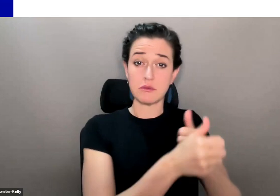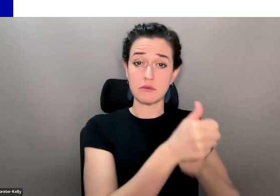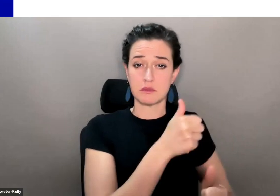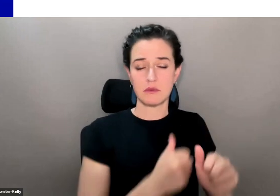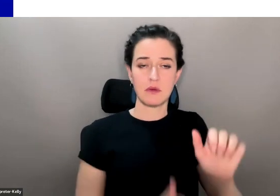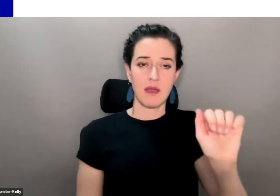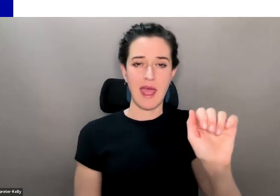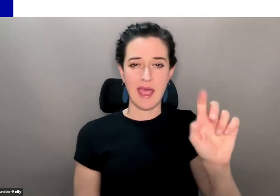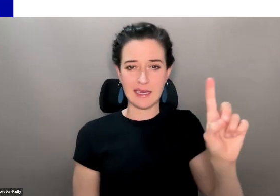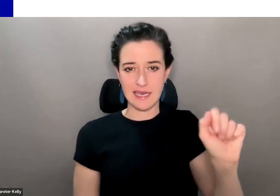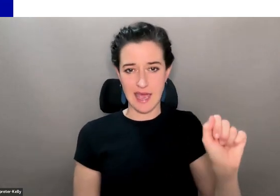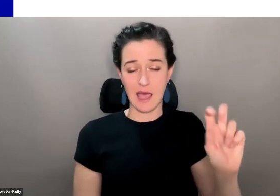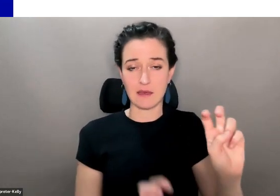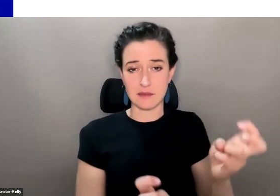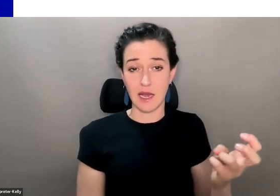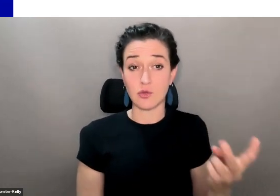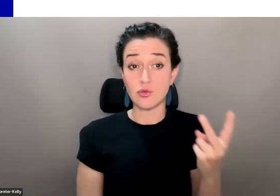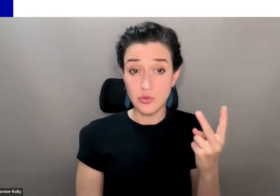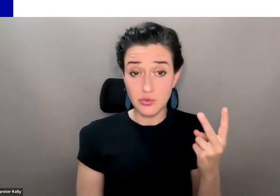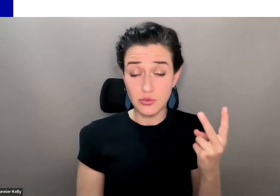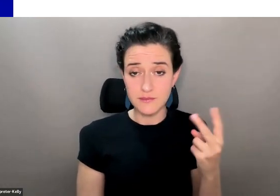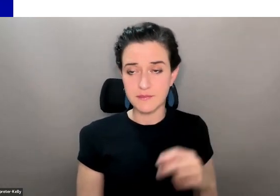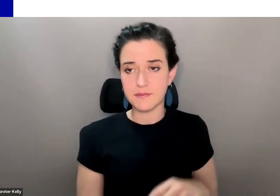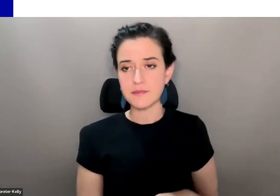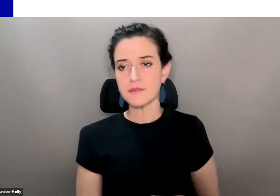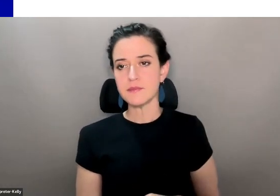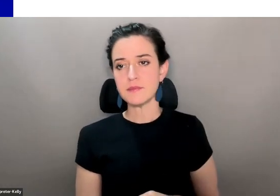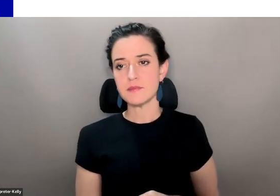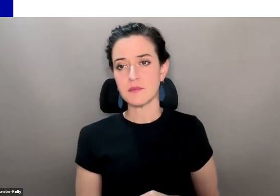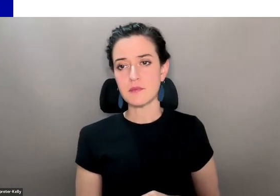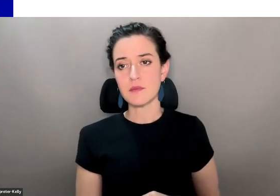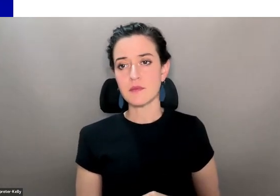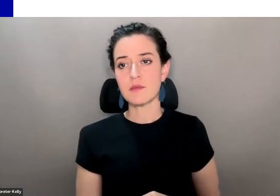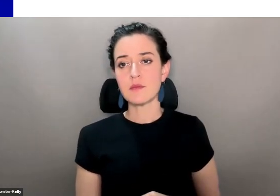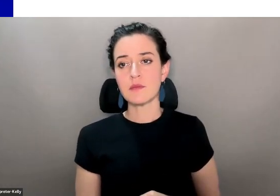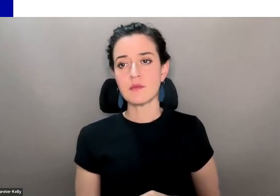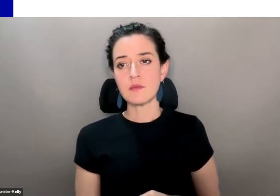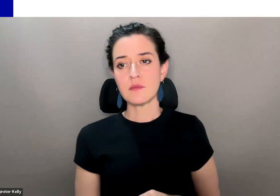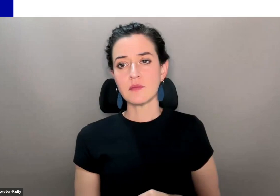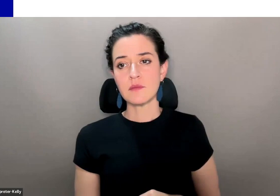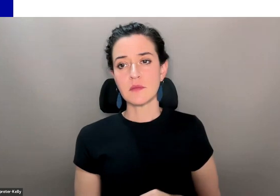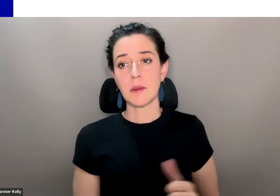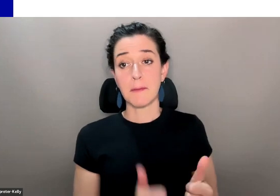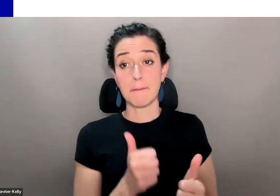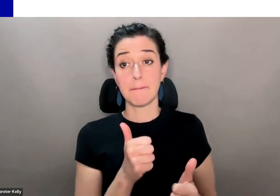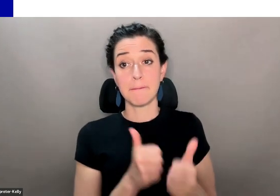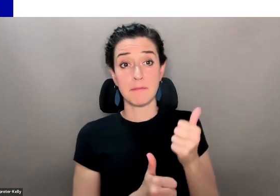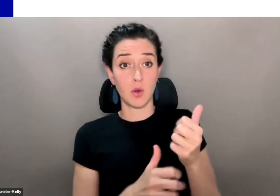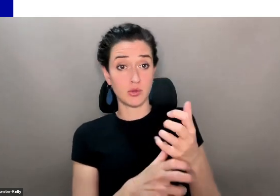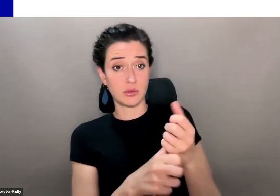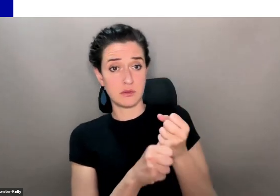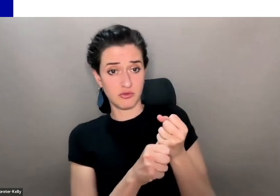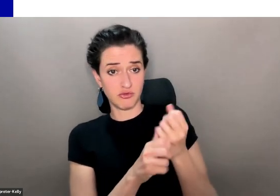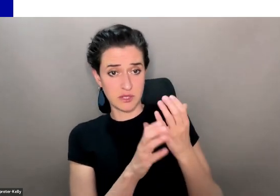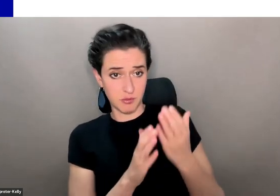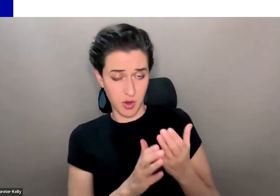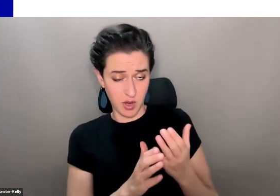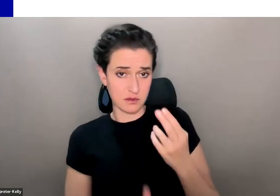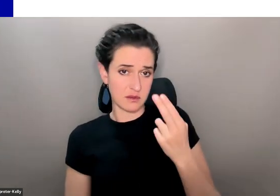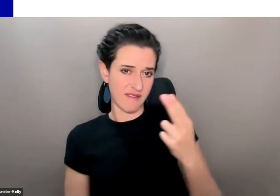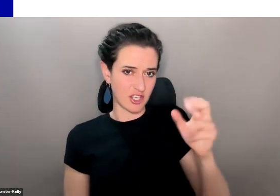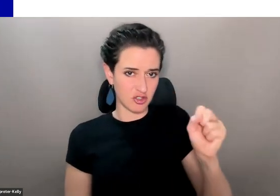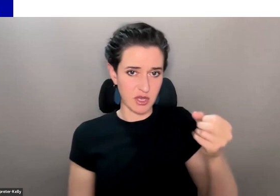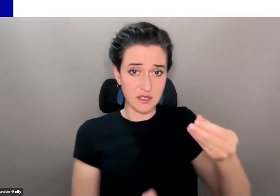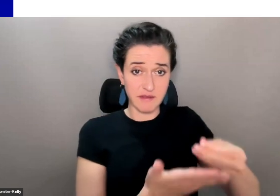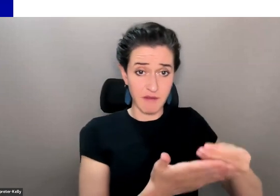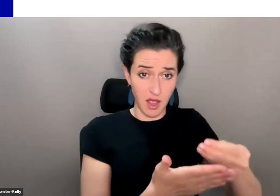that applies to state and local government entities. And as you may know, most recipients of HHS funding who